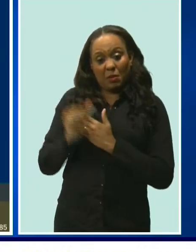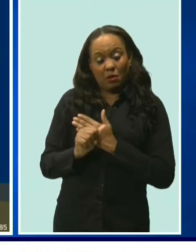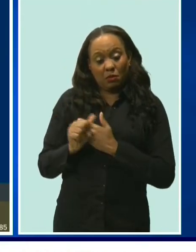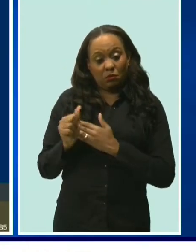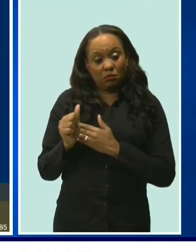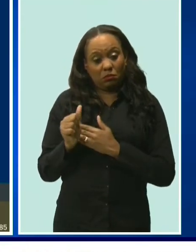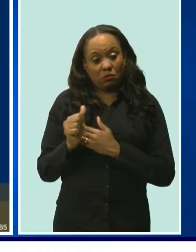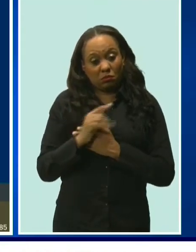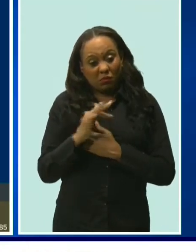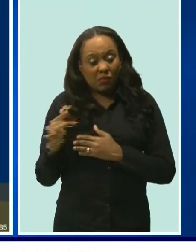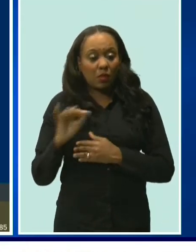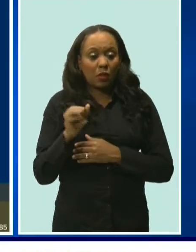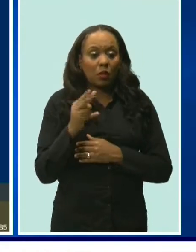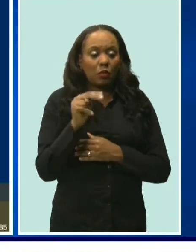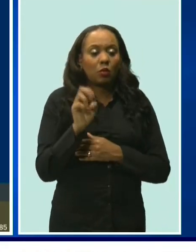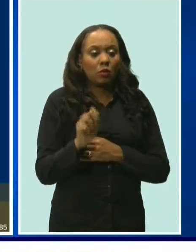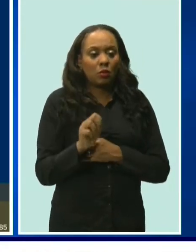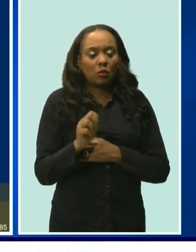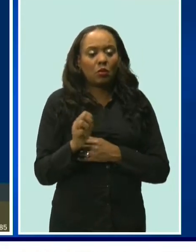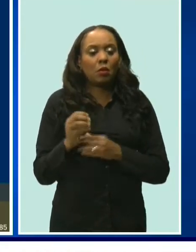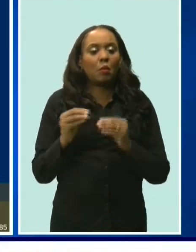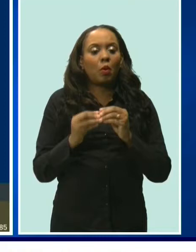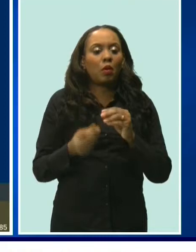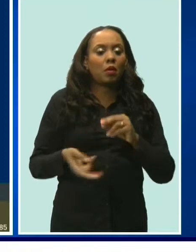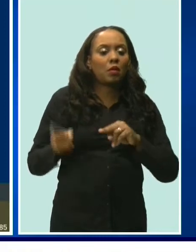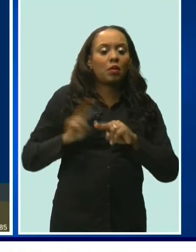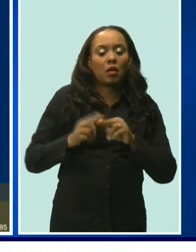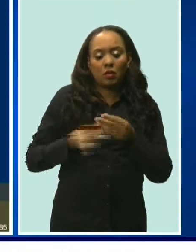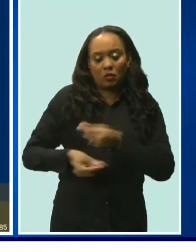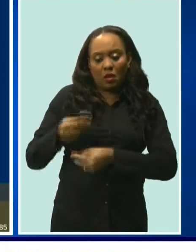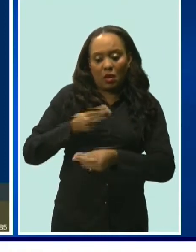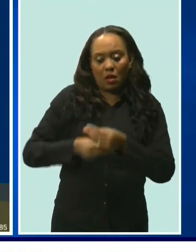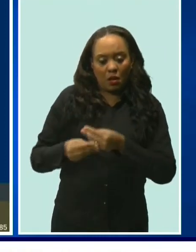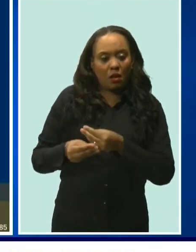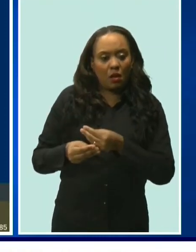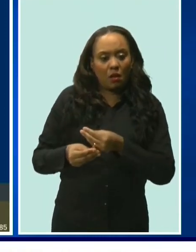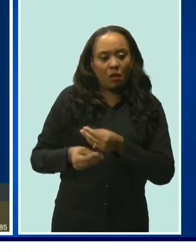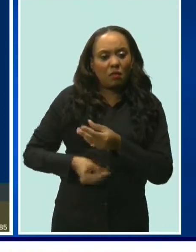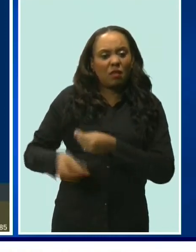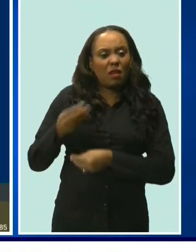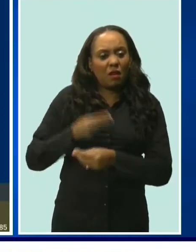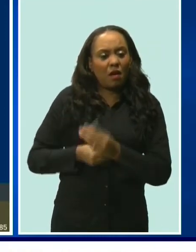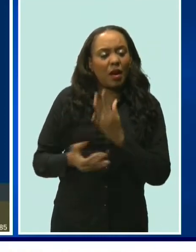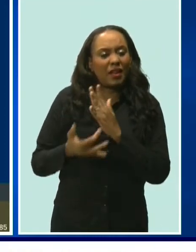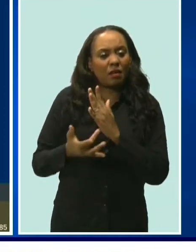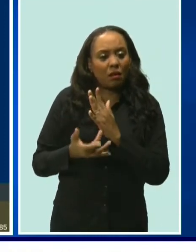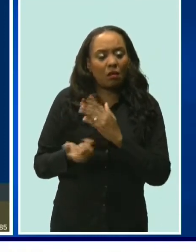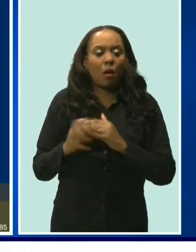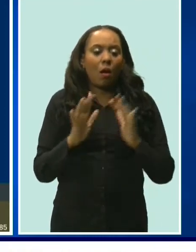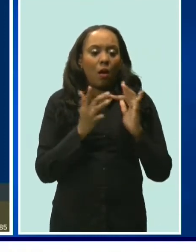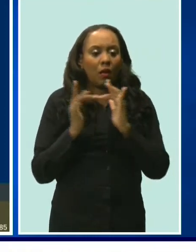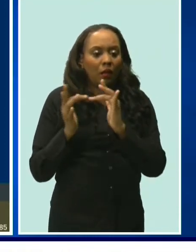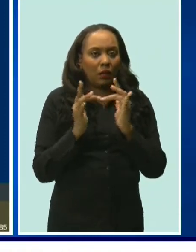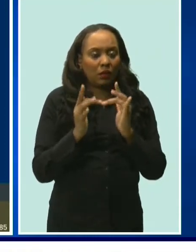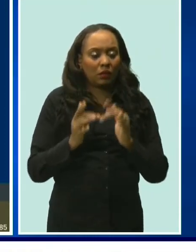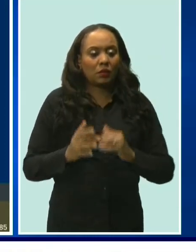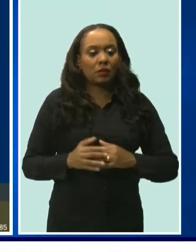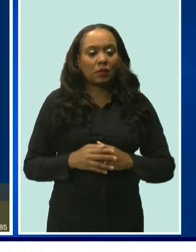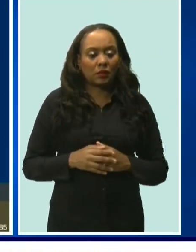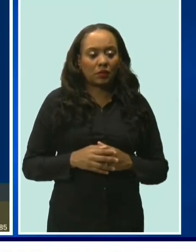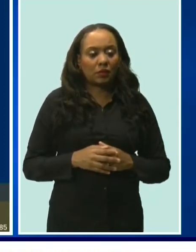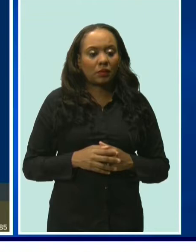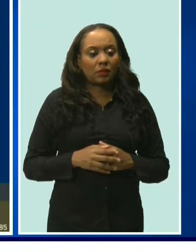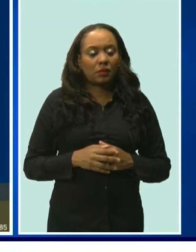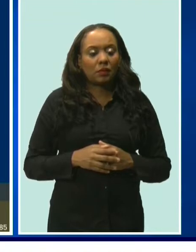and increased use of electronic transfers via the Automated Clearinghouse, or ACH. This